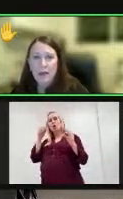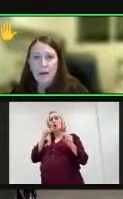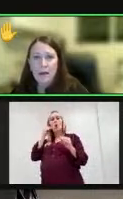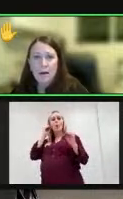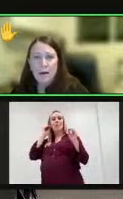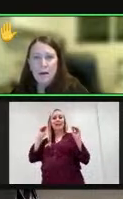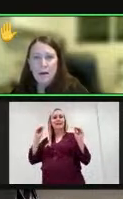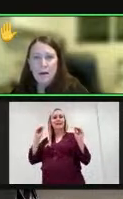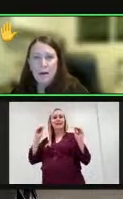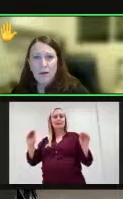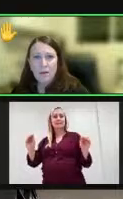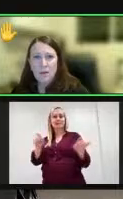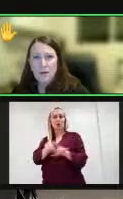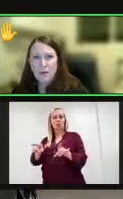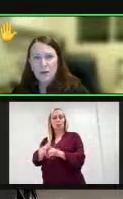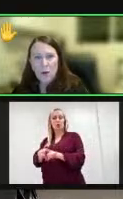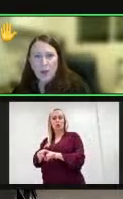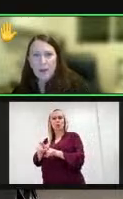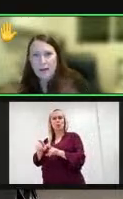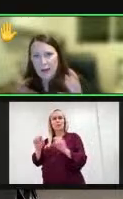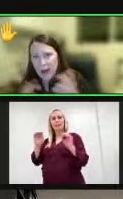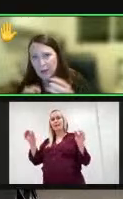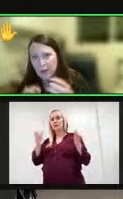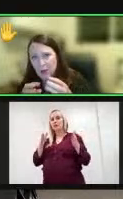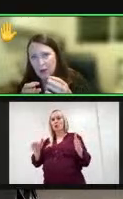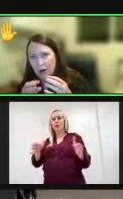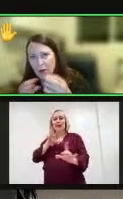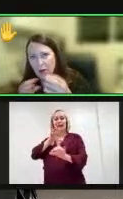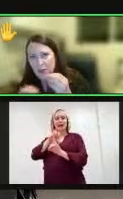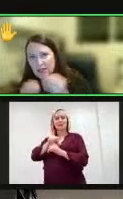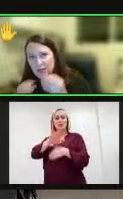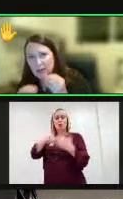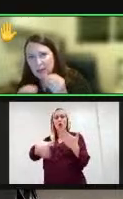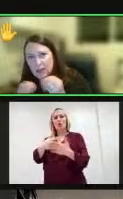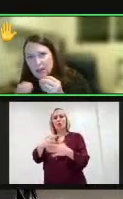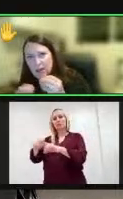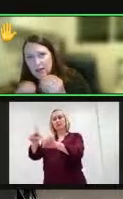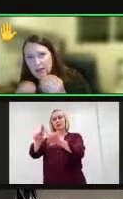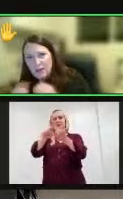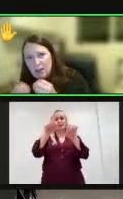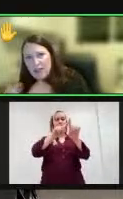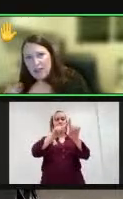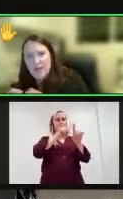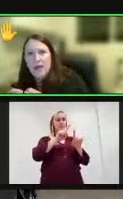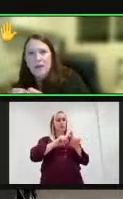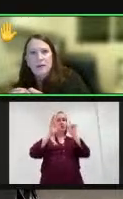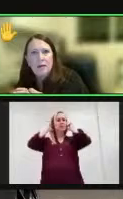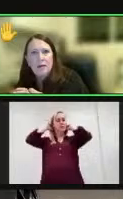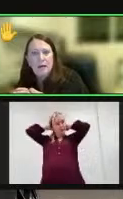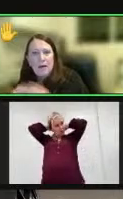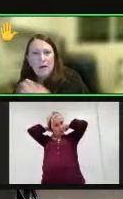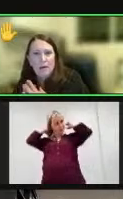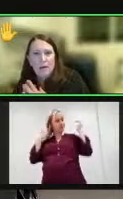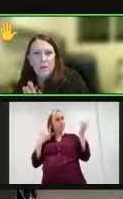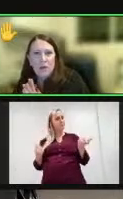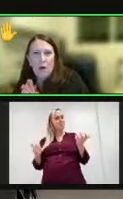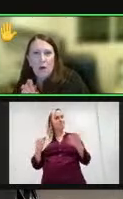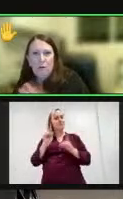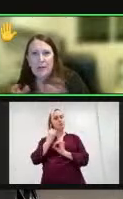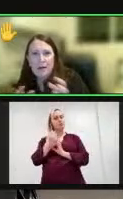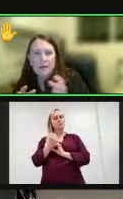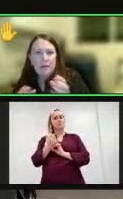and there's no way to capture all those different things.